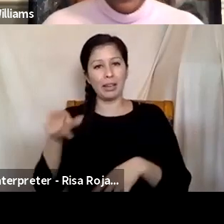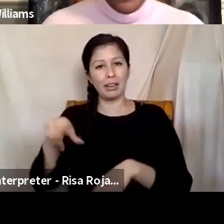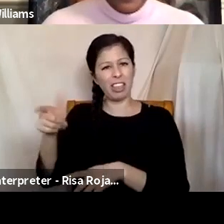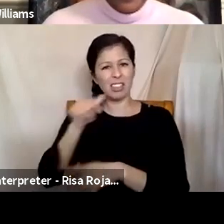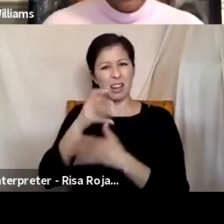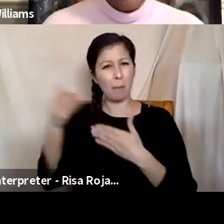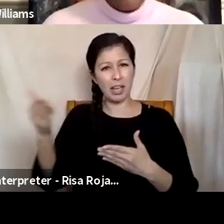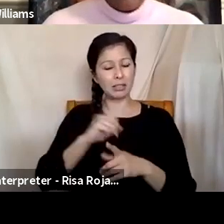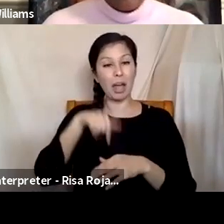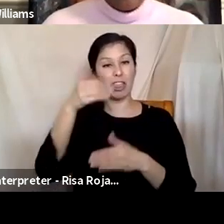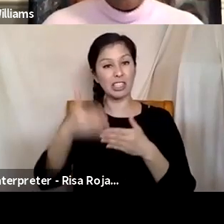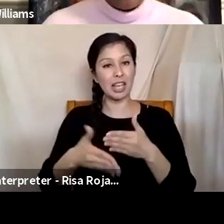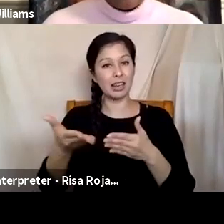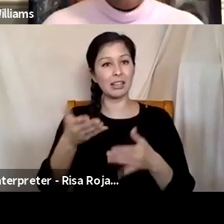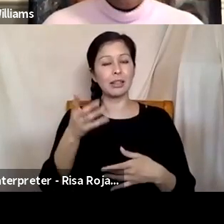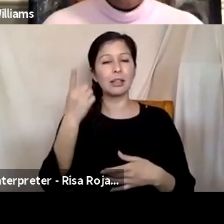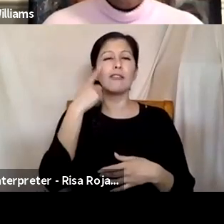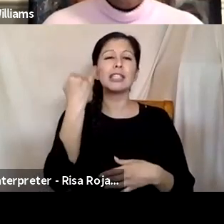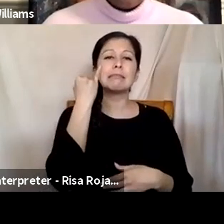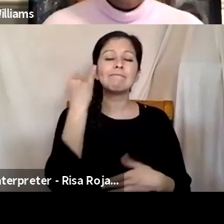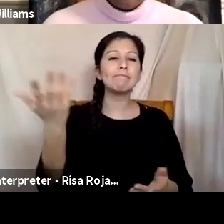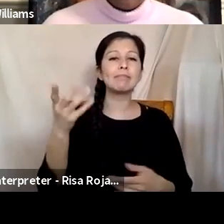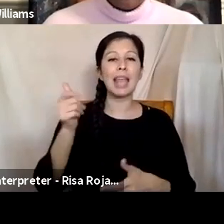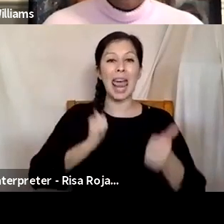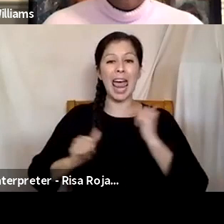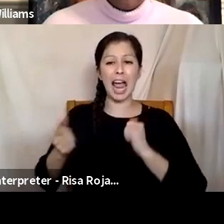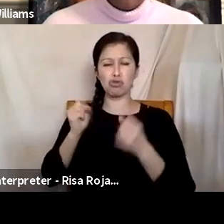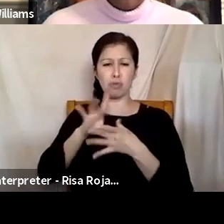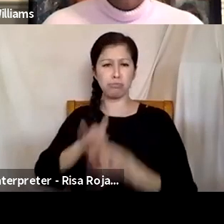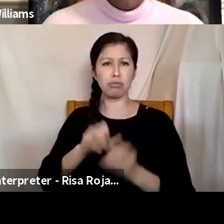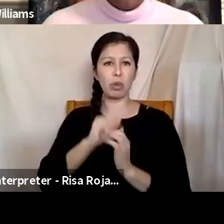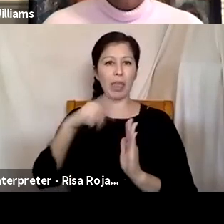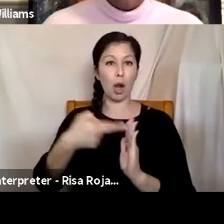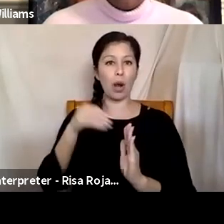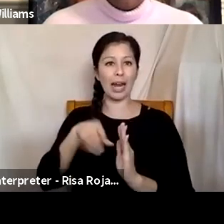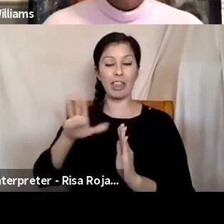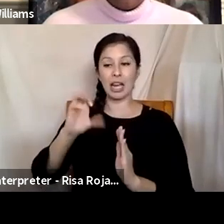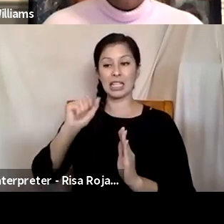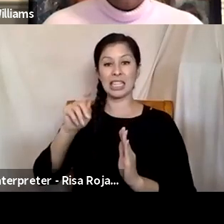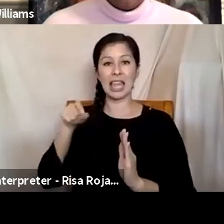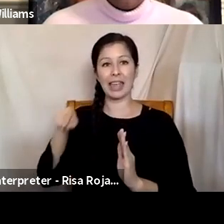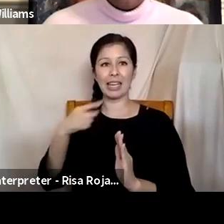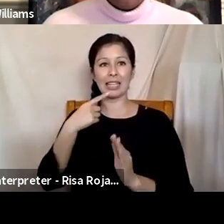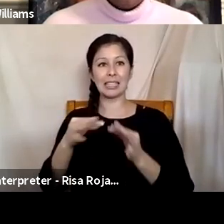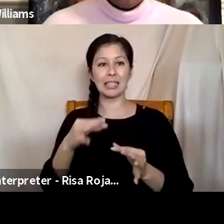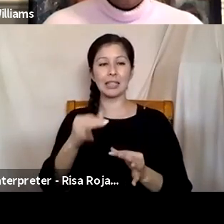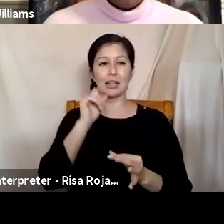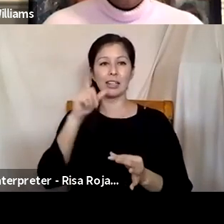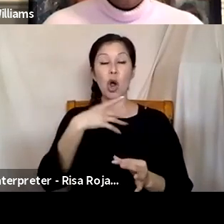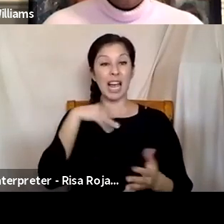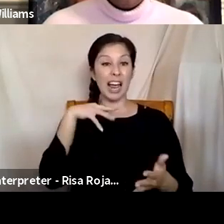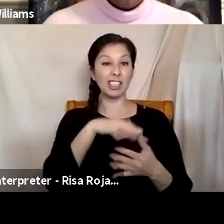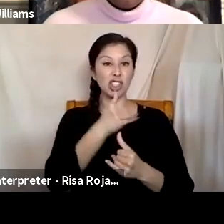On the other side of it, let's say an actor really connects with the role and in their slate, they are like, not only did I